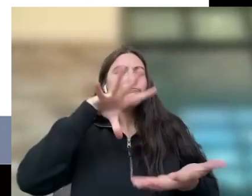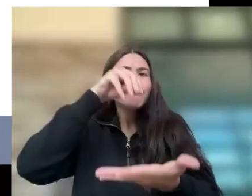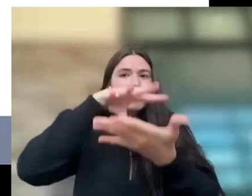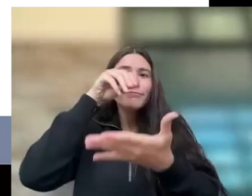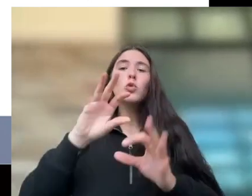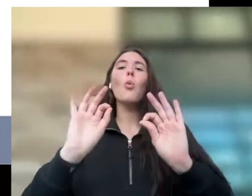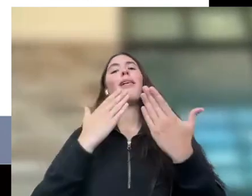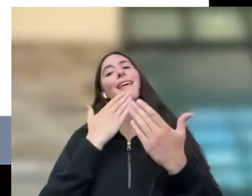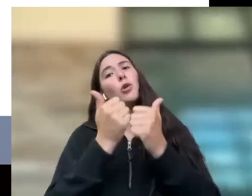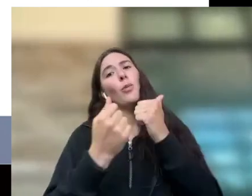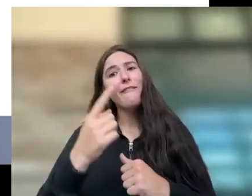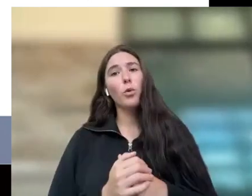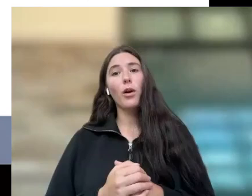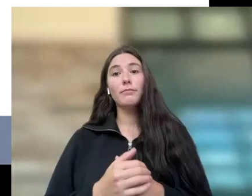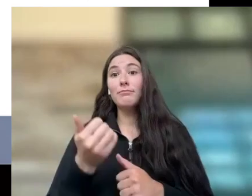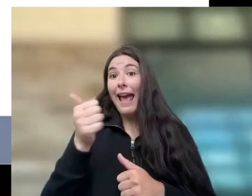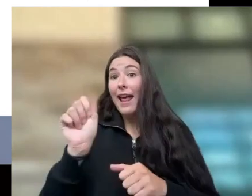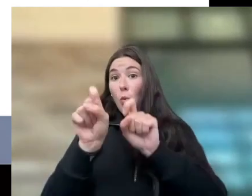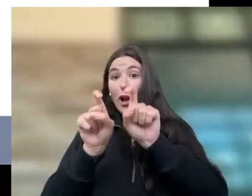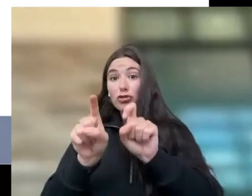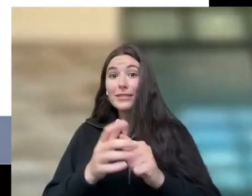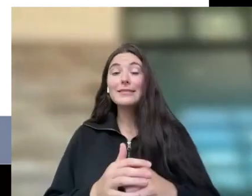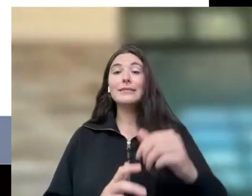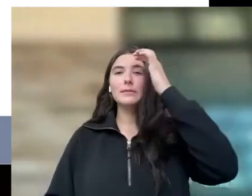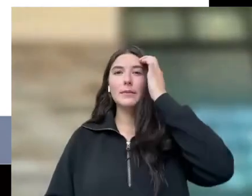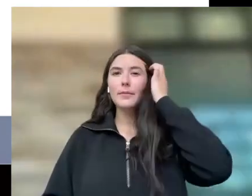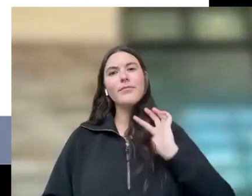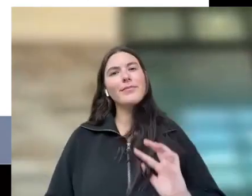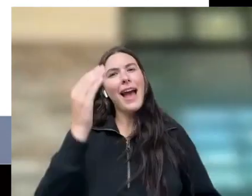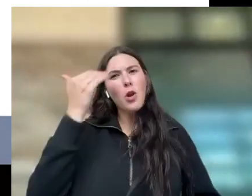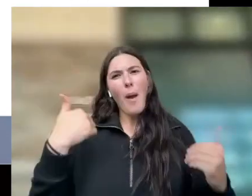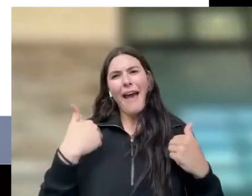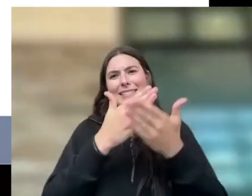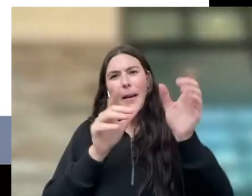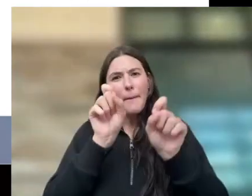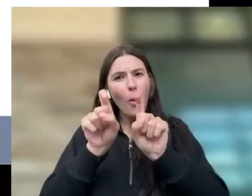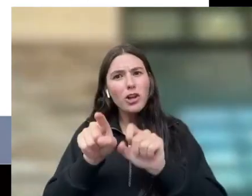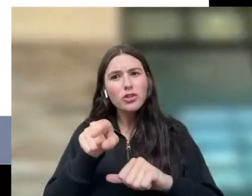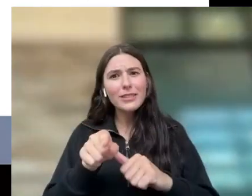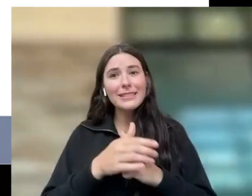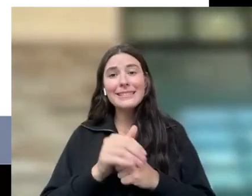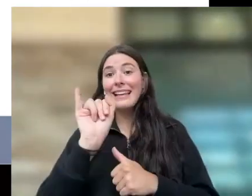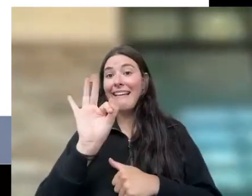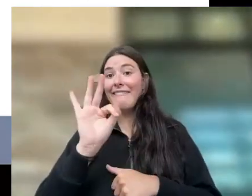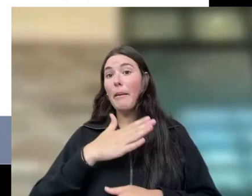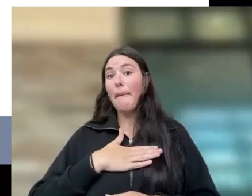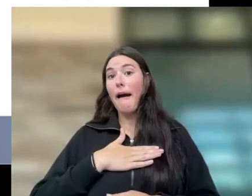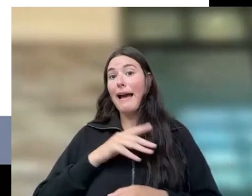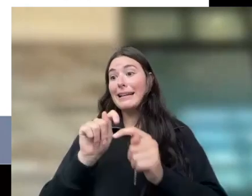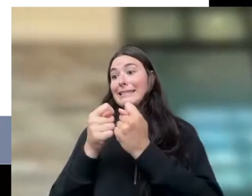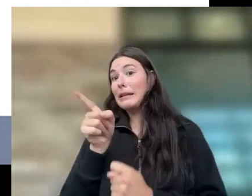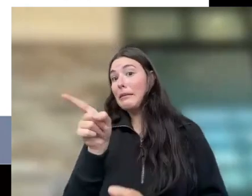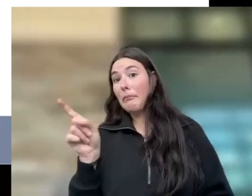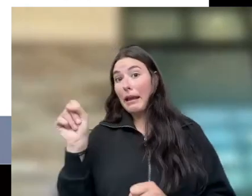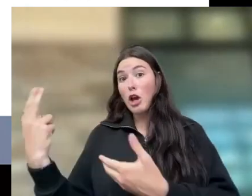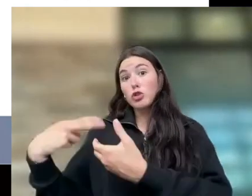you, everyone. And do we have any questions? Let me see. I know there are a lot of questions, but if my colleagues, Raisel and Liliana, could